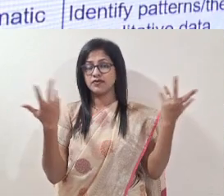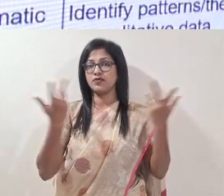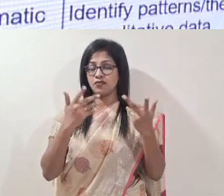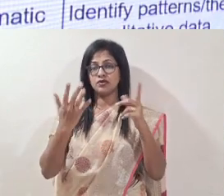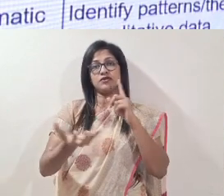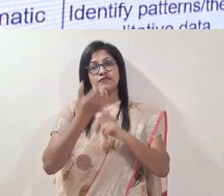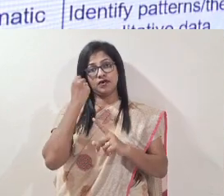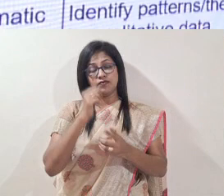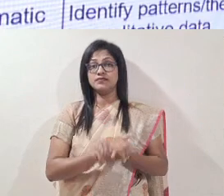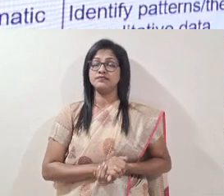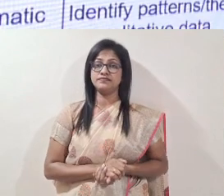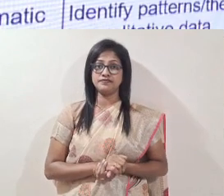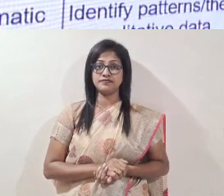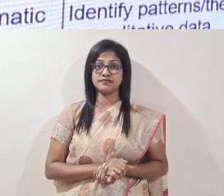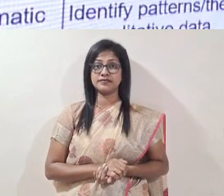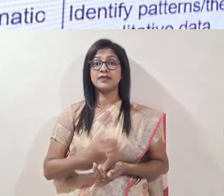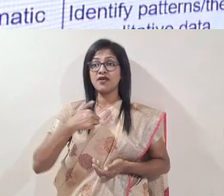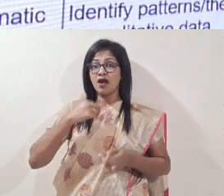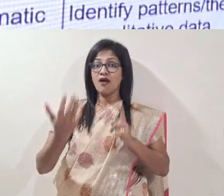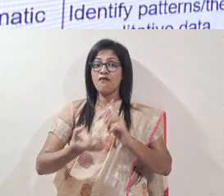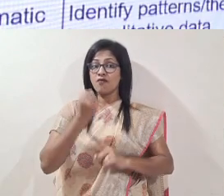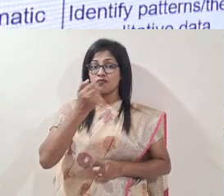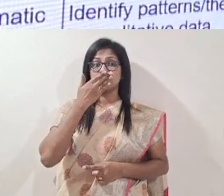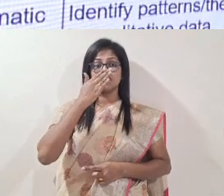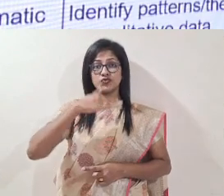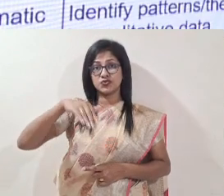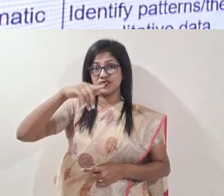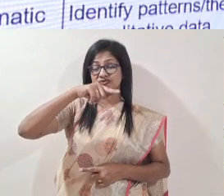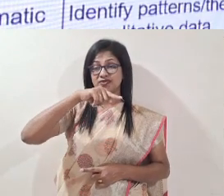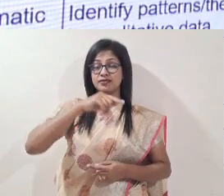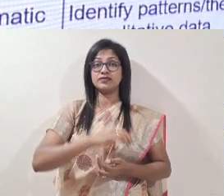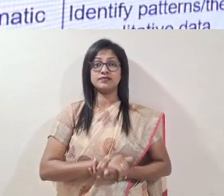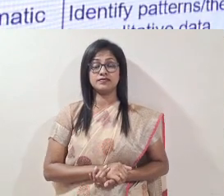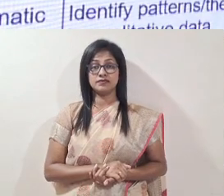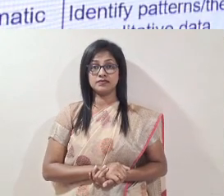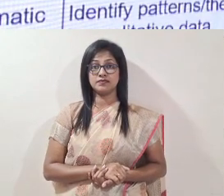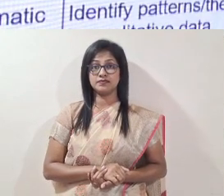that students are more